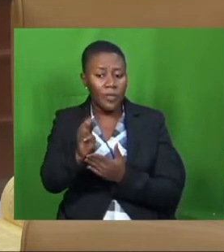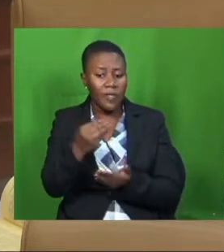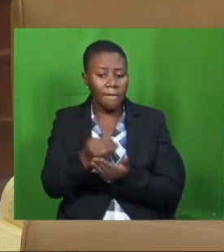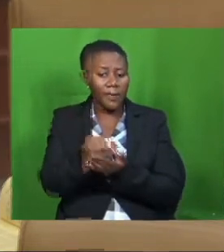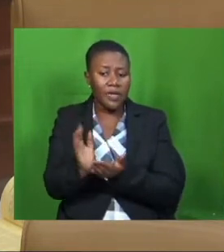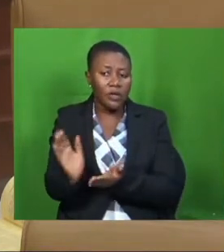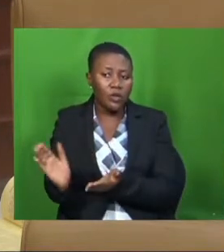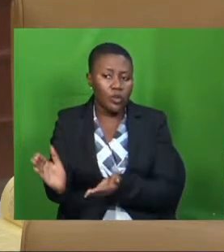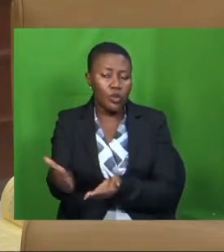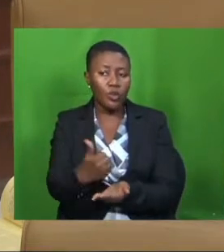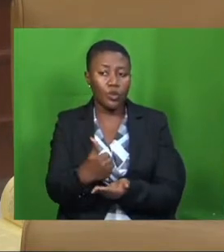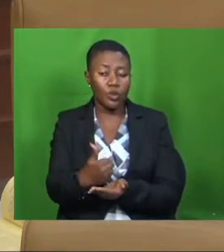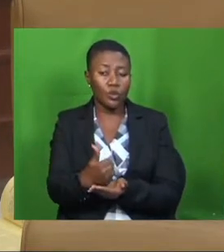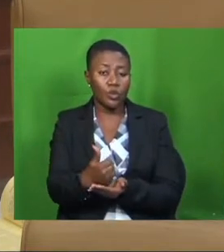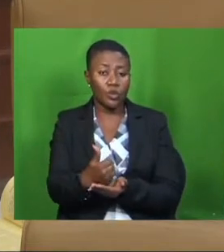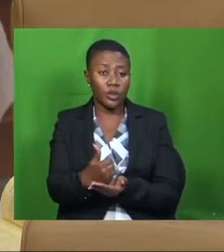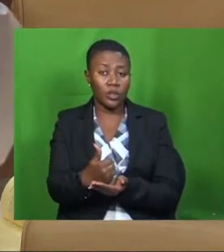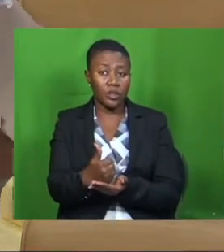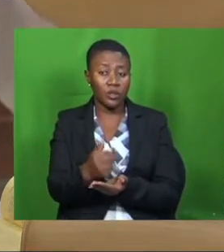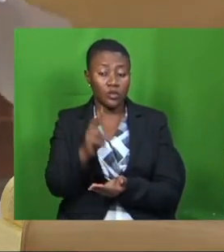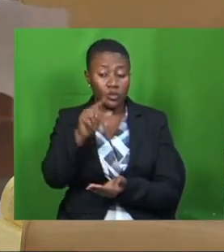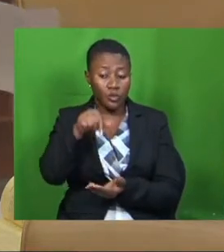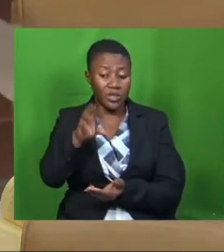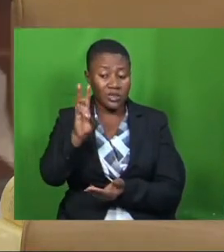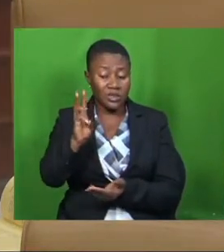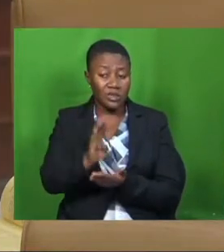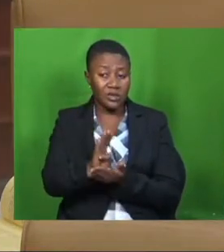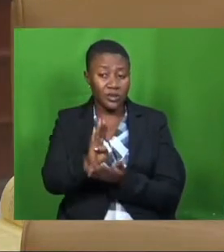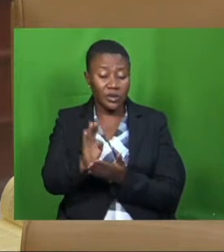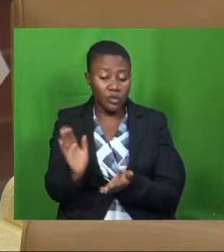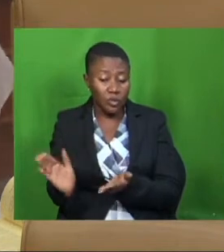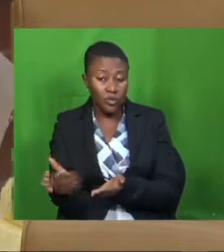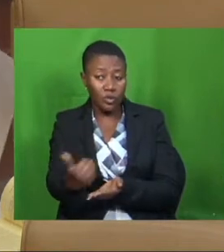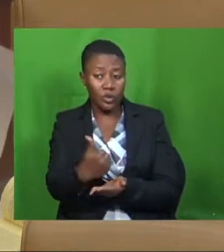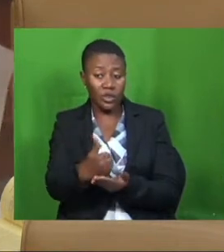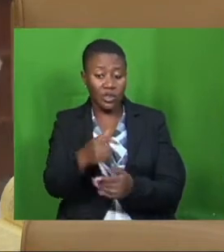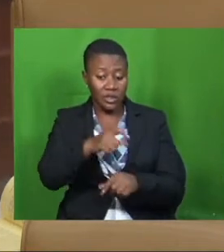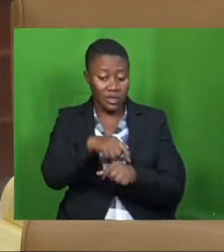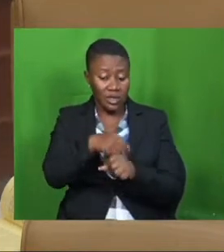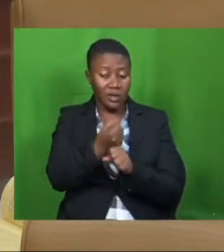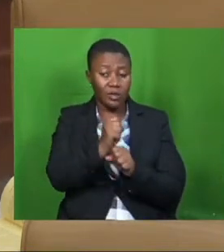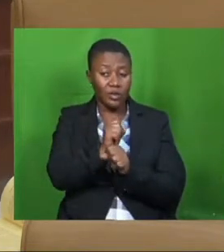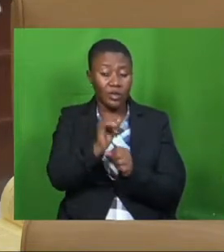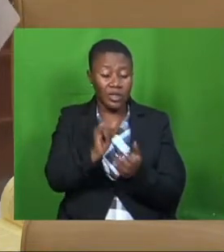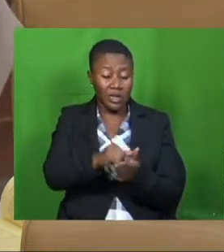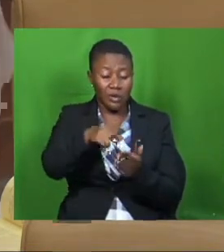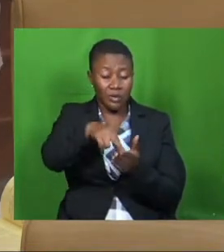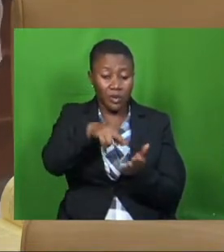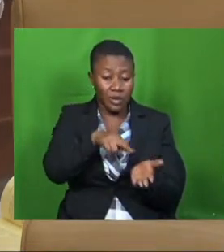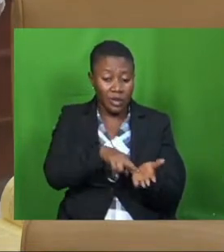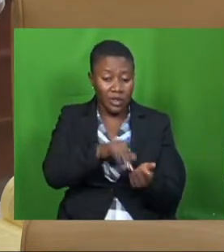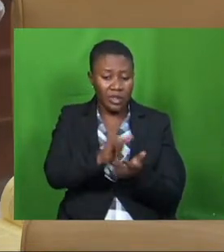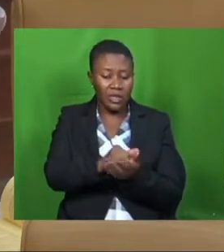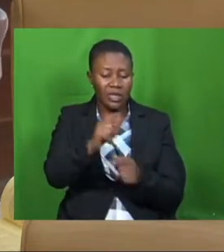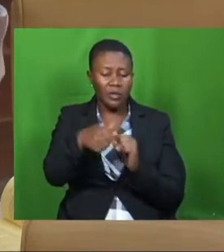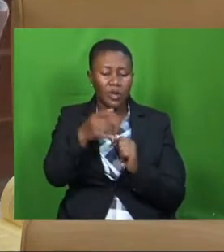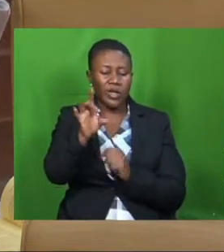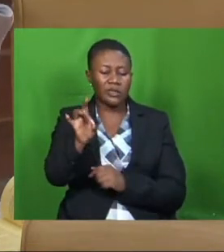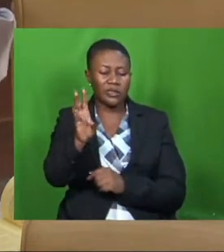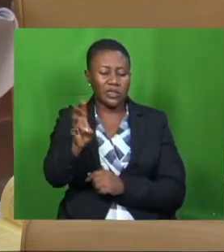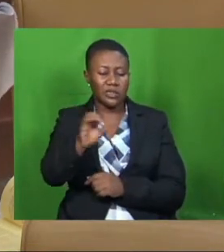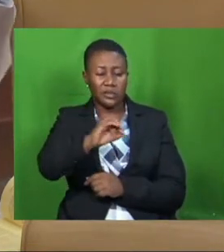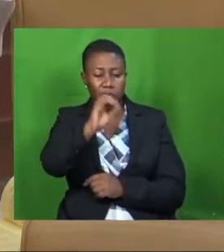the chairman of my committee on the report of the Public Accounts Committee, on the report of the Auditor